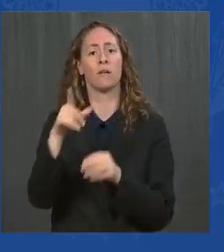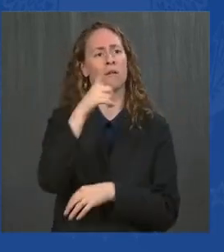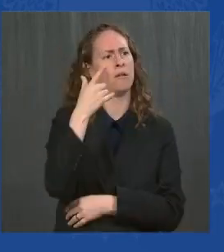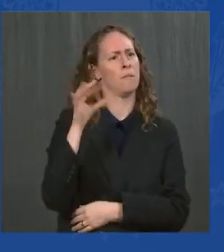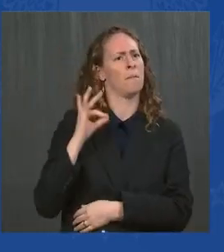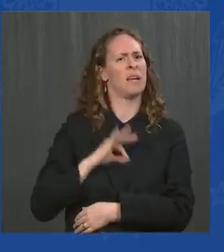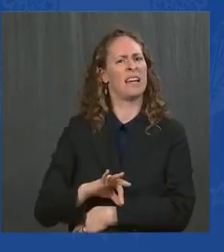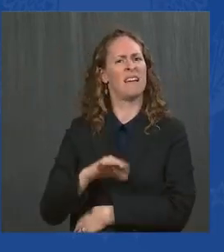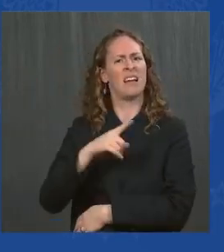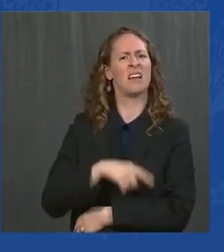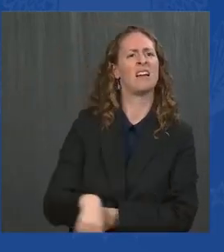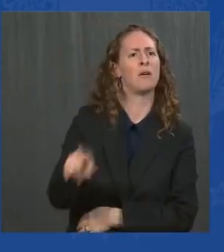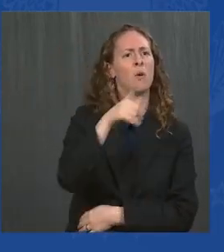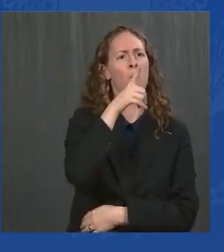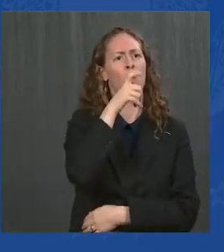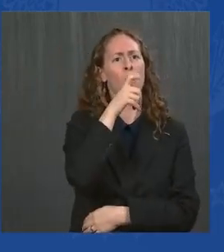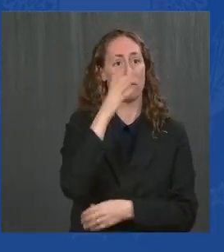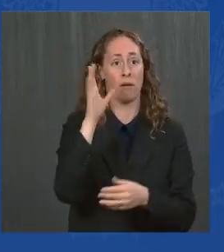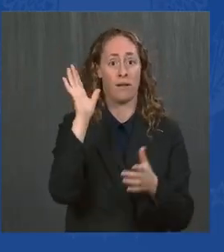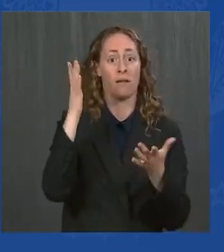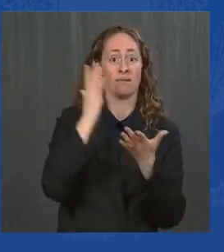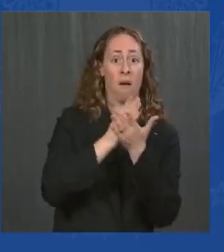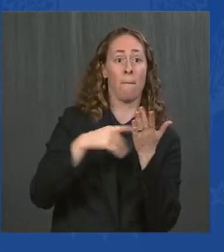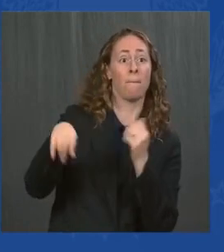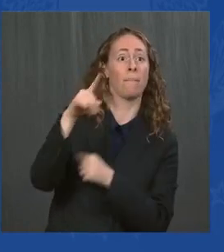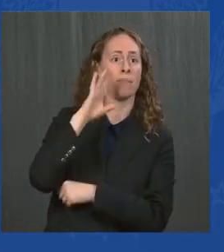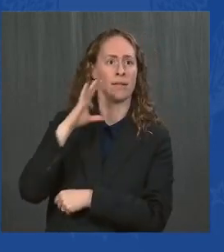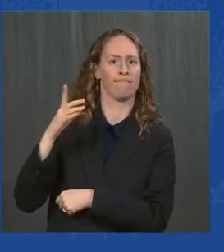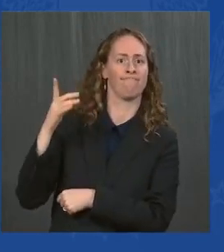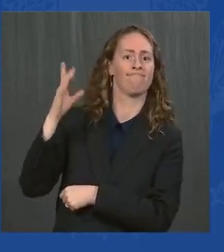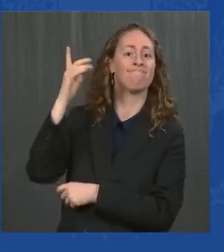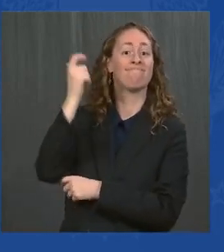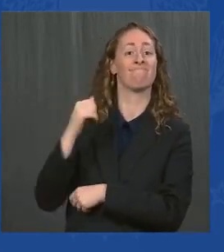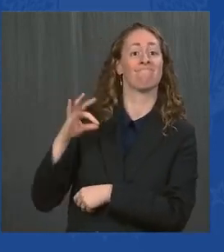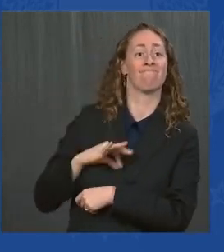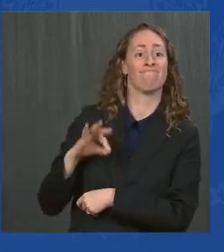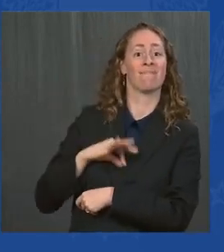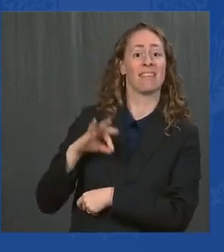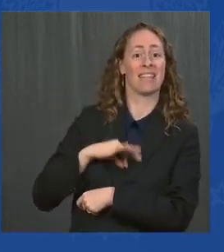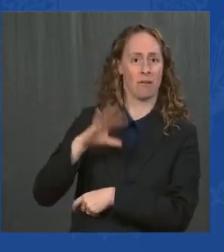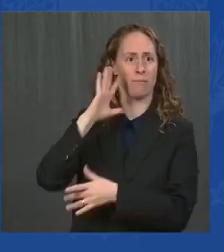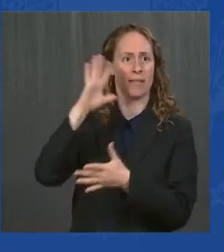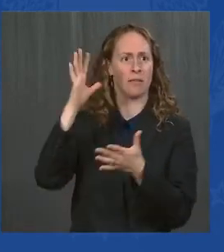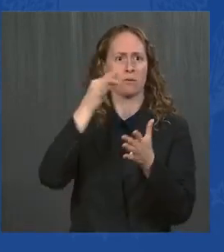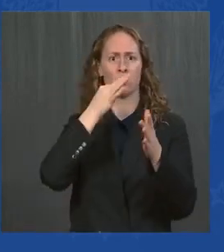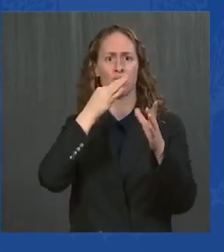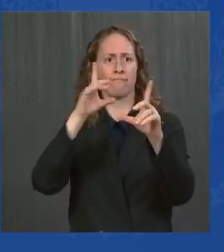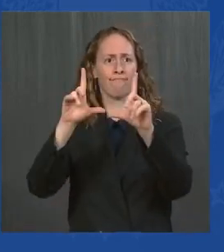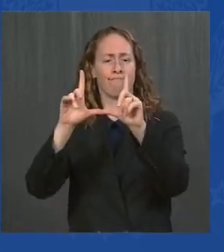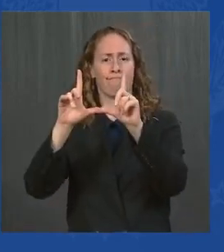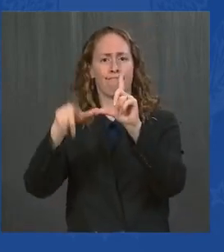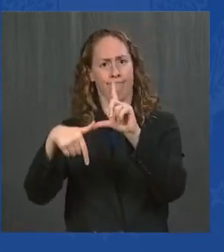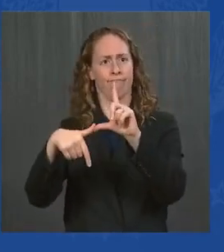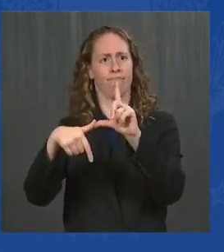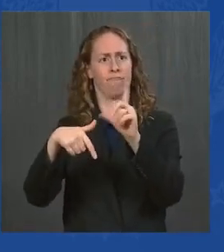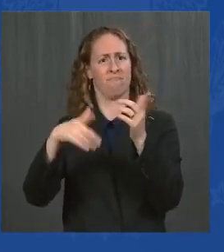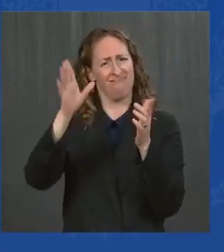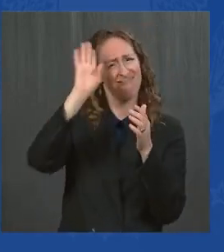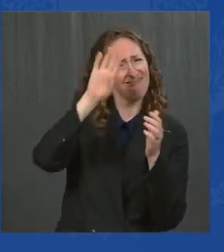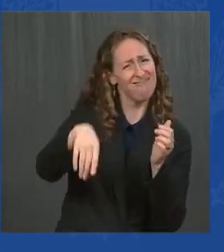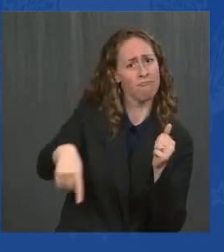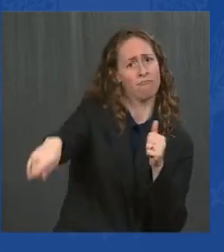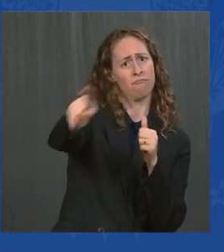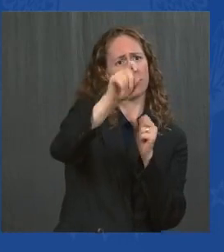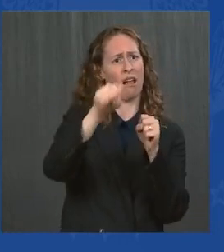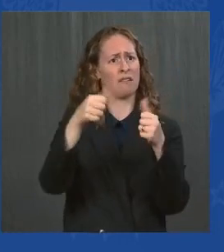to expire next week, states have the option to extend those benefits and the federal resources from